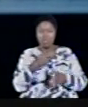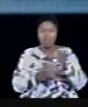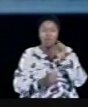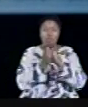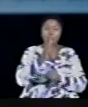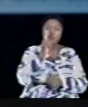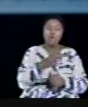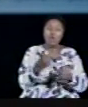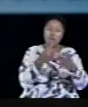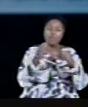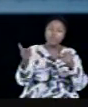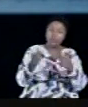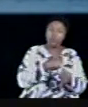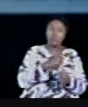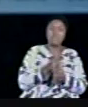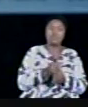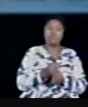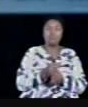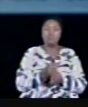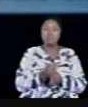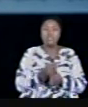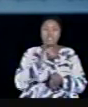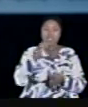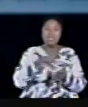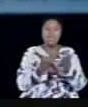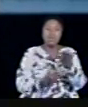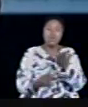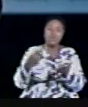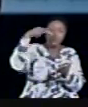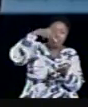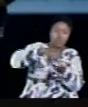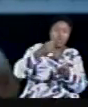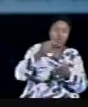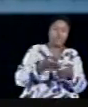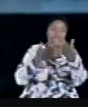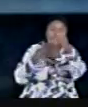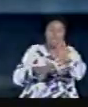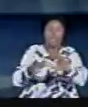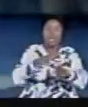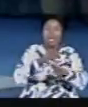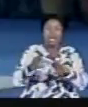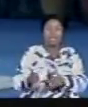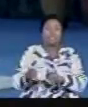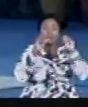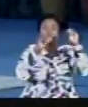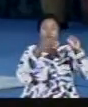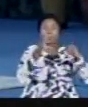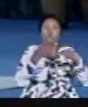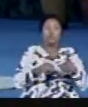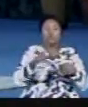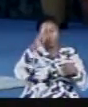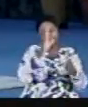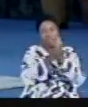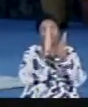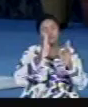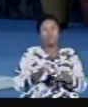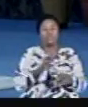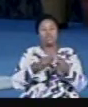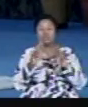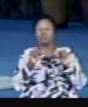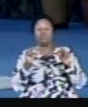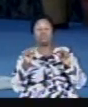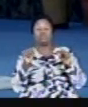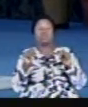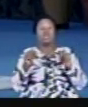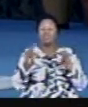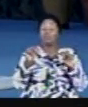first? The resurrection of the dead and the rapture of the saints. I said, I'm not a Bible